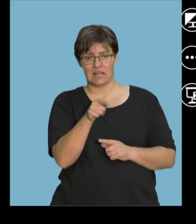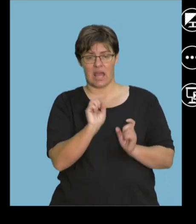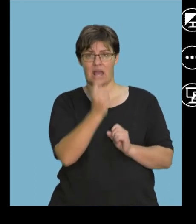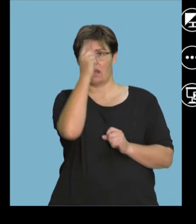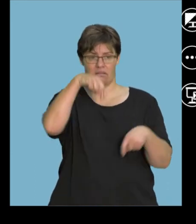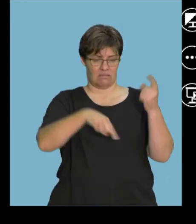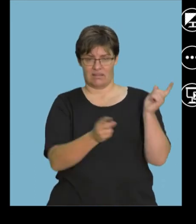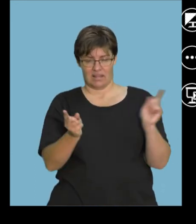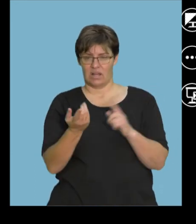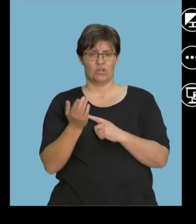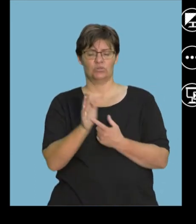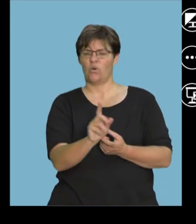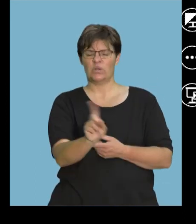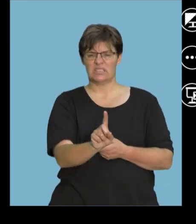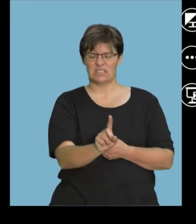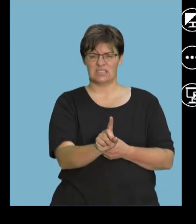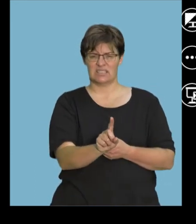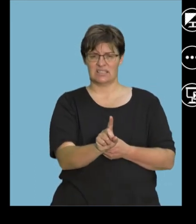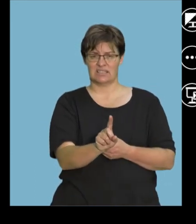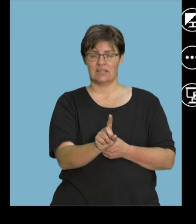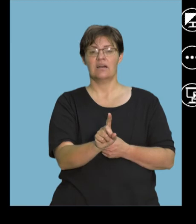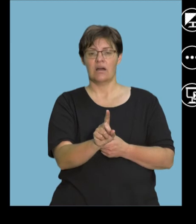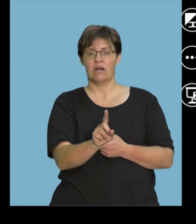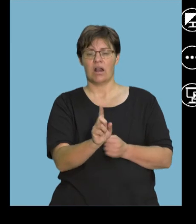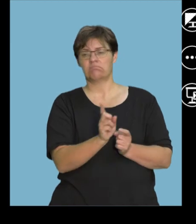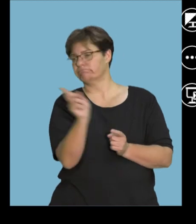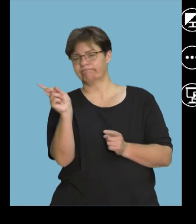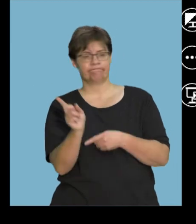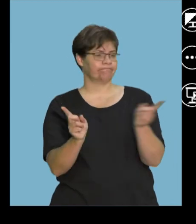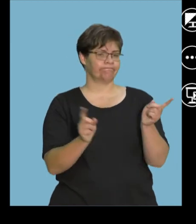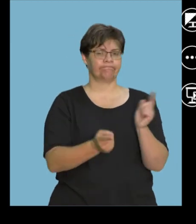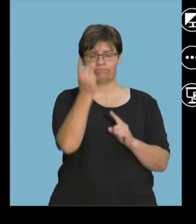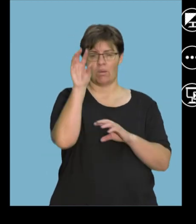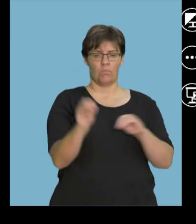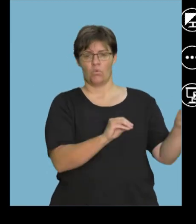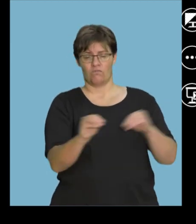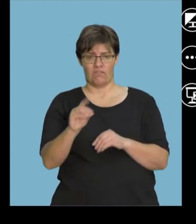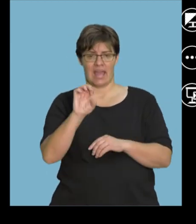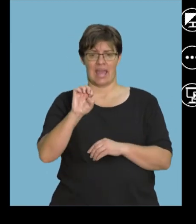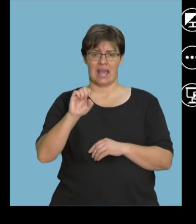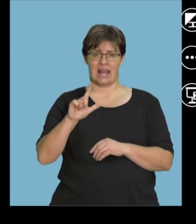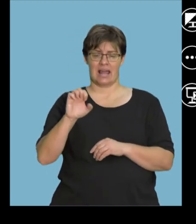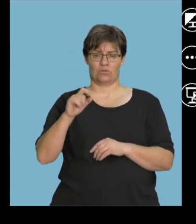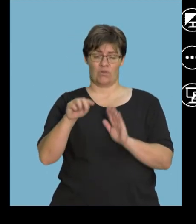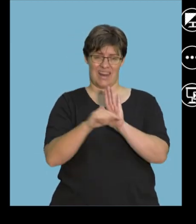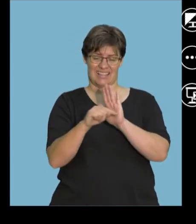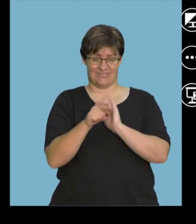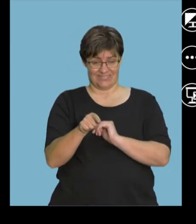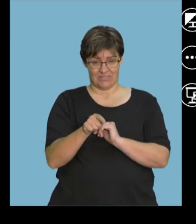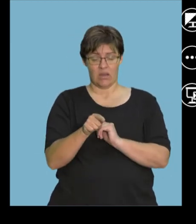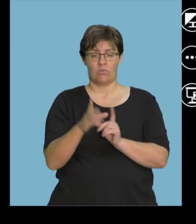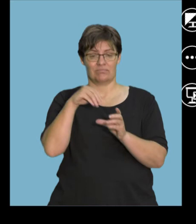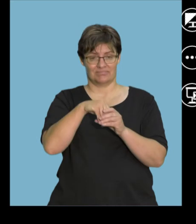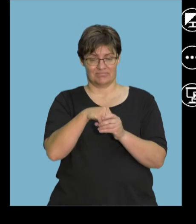arrows, they actually portray or represent the random or haphazard movement of electrons in